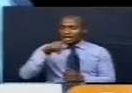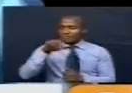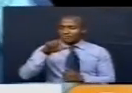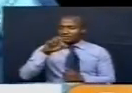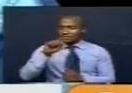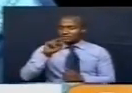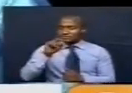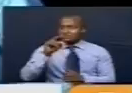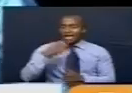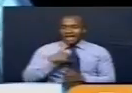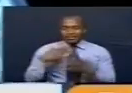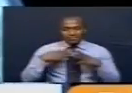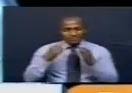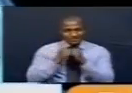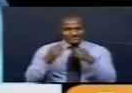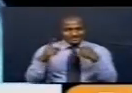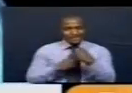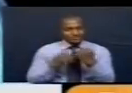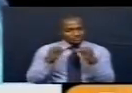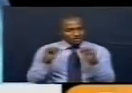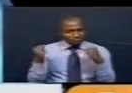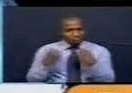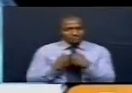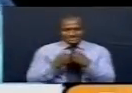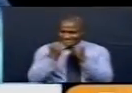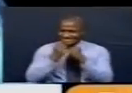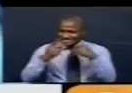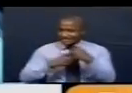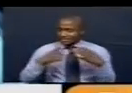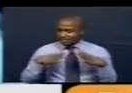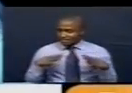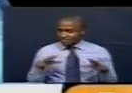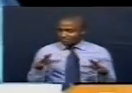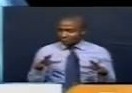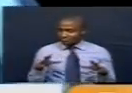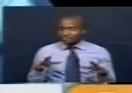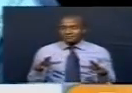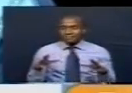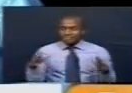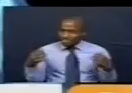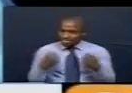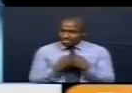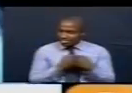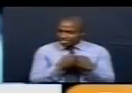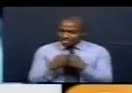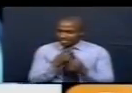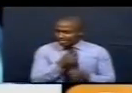aspirants trying to scramble for that ticket. But some hitches hit today's exercise.